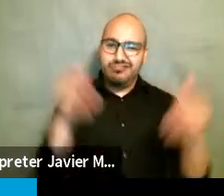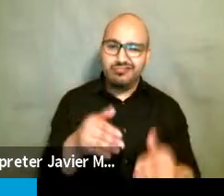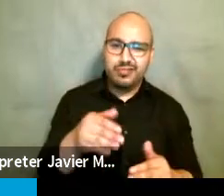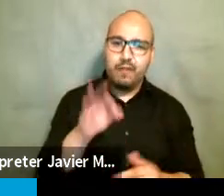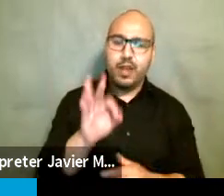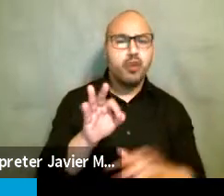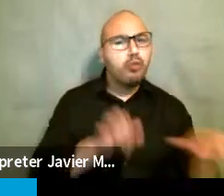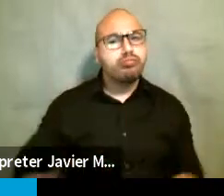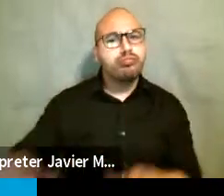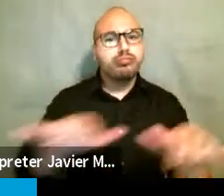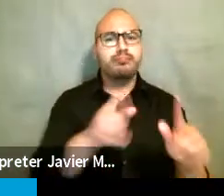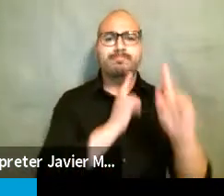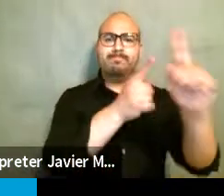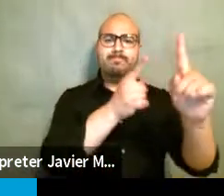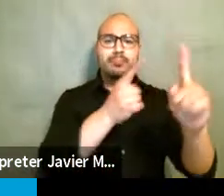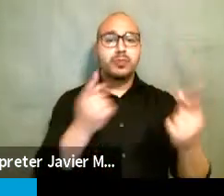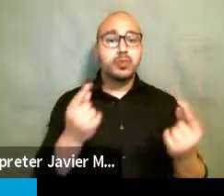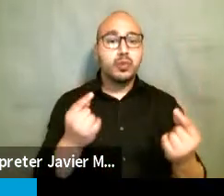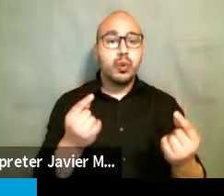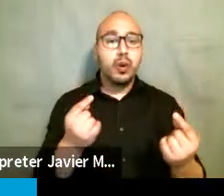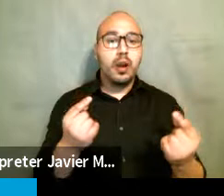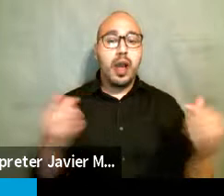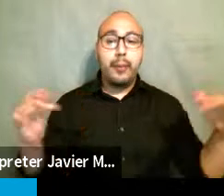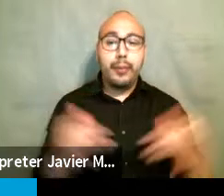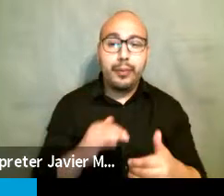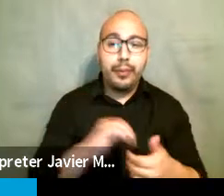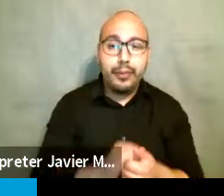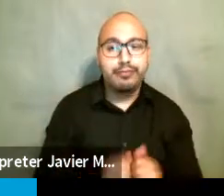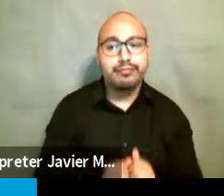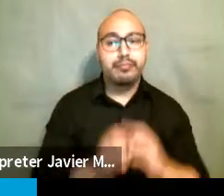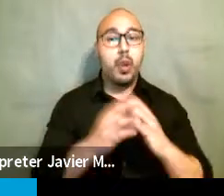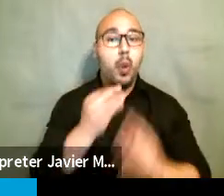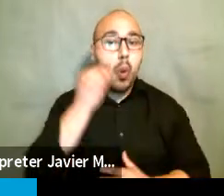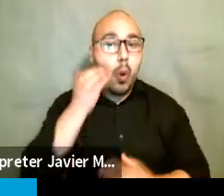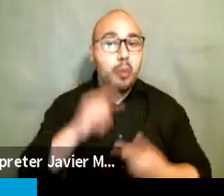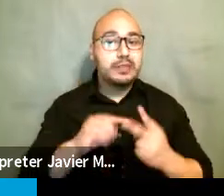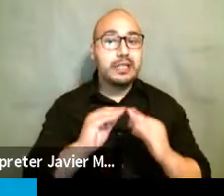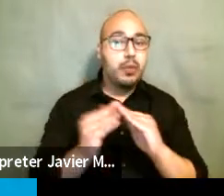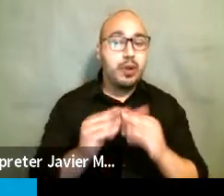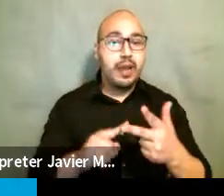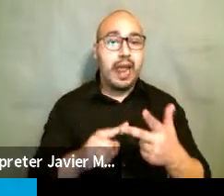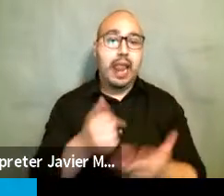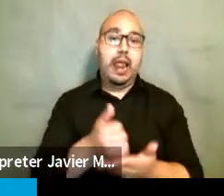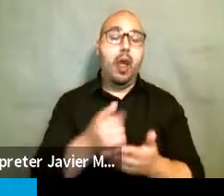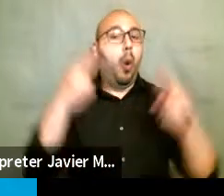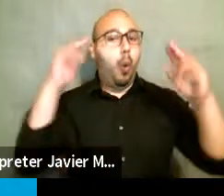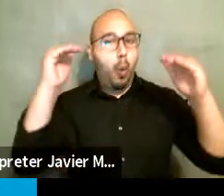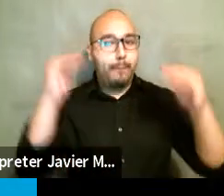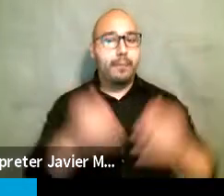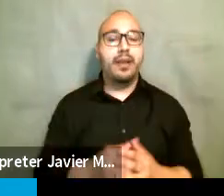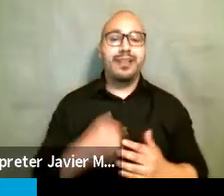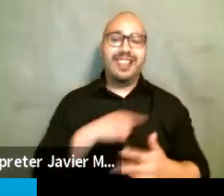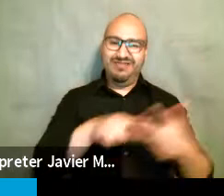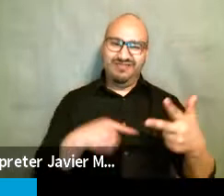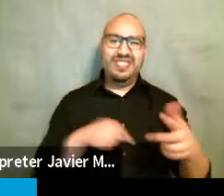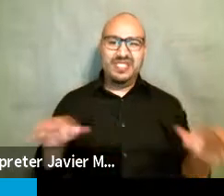putting God's love into action by bringing people together to build homes, communities, and hope. And so building homes, communities, and hope is what we do. We